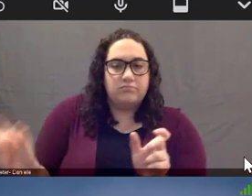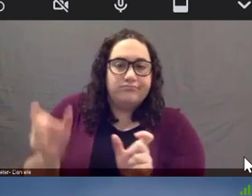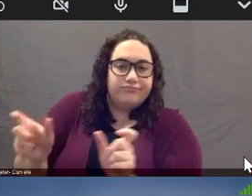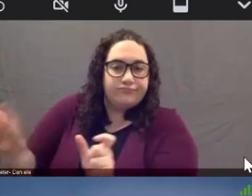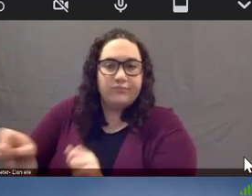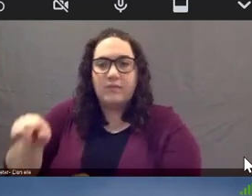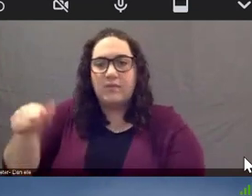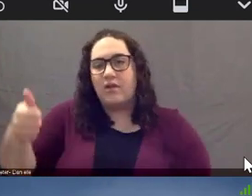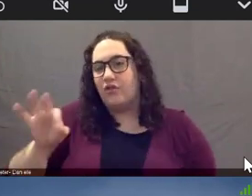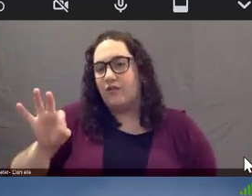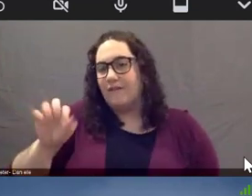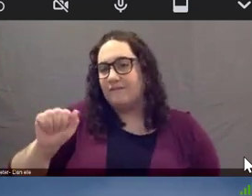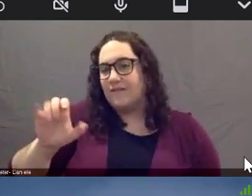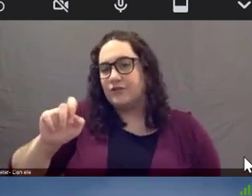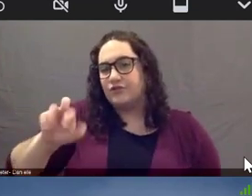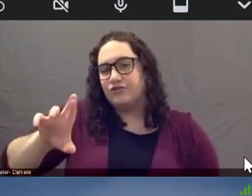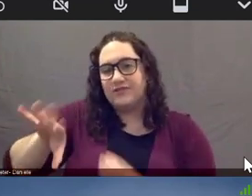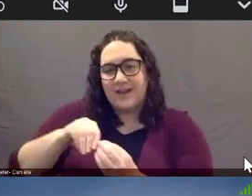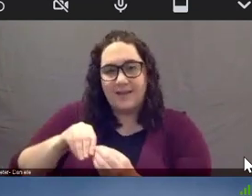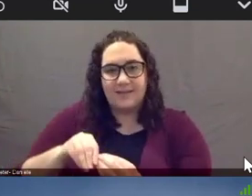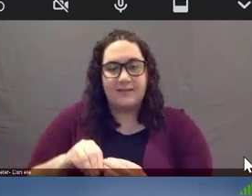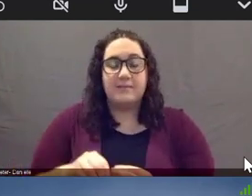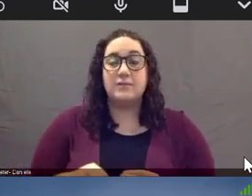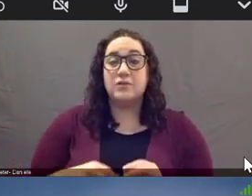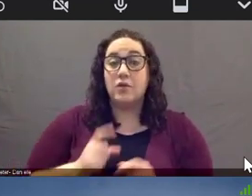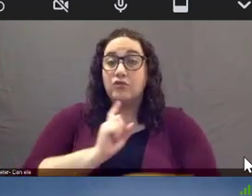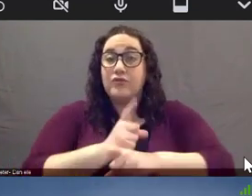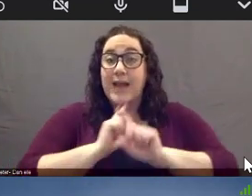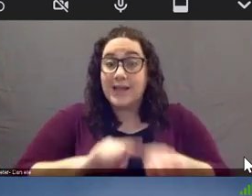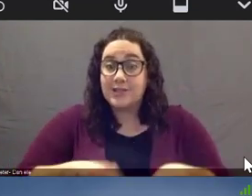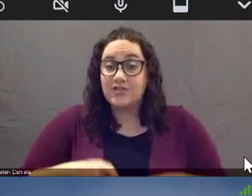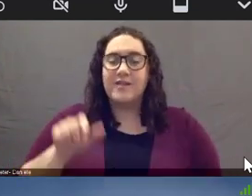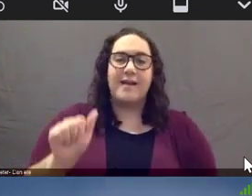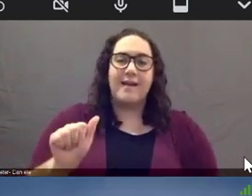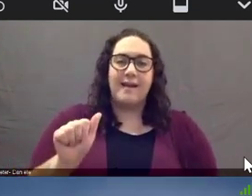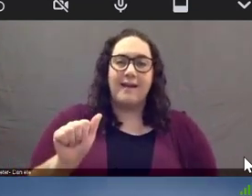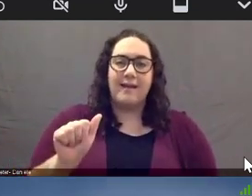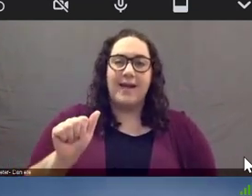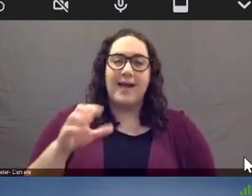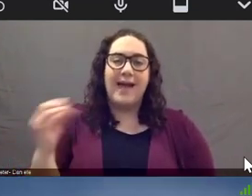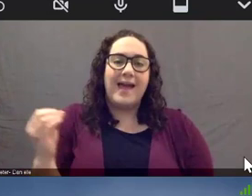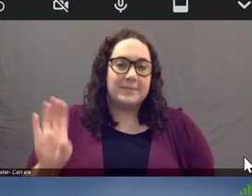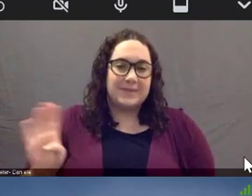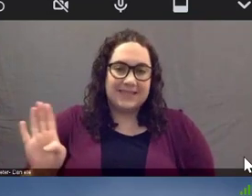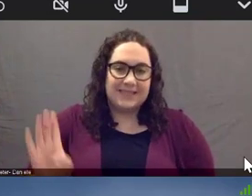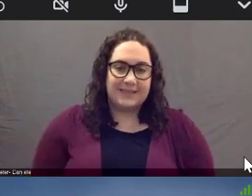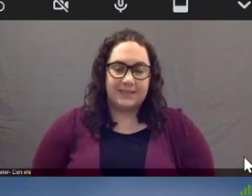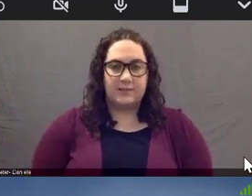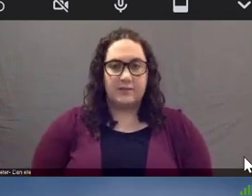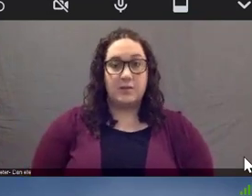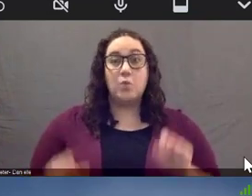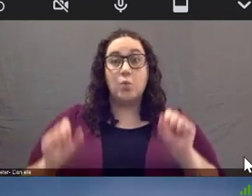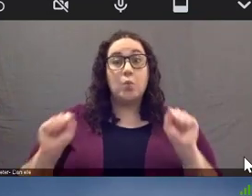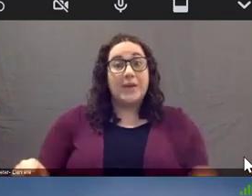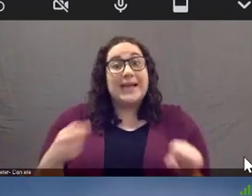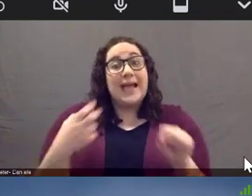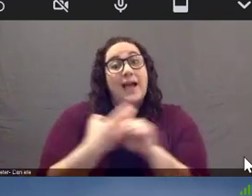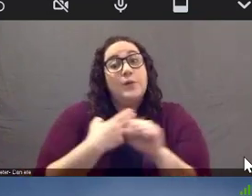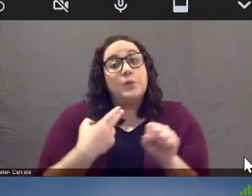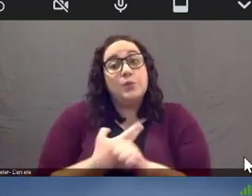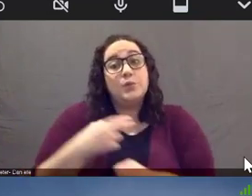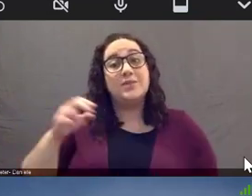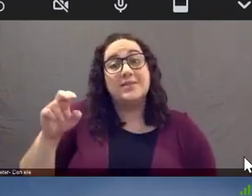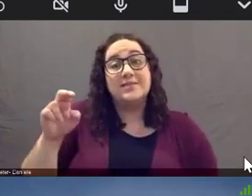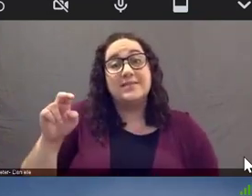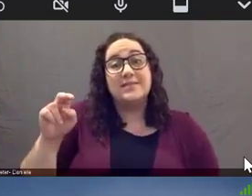A and B, because we can use the effectiveness NTU method for all of these options, but we can only use